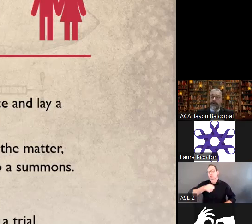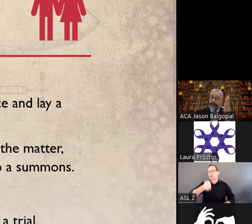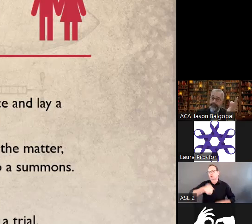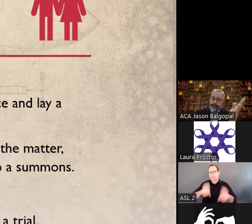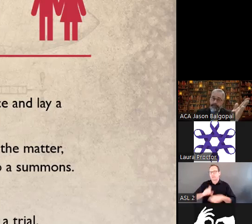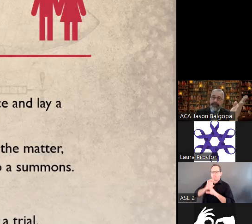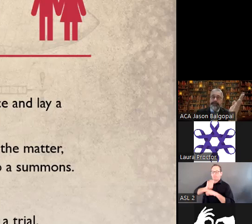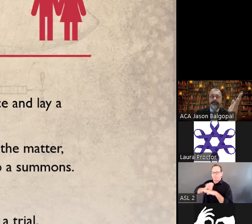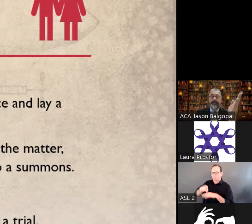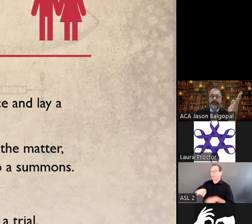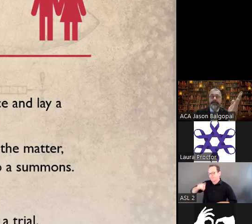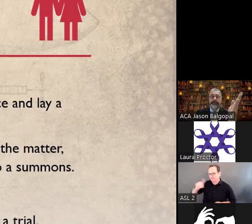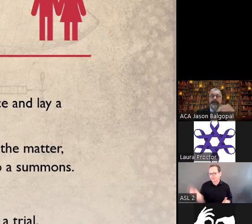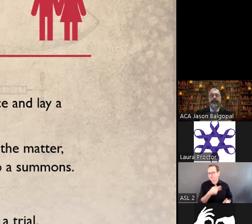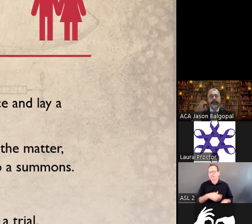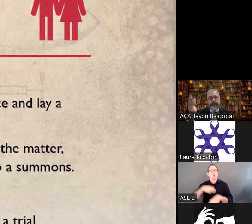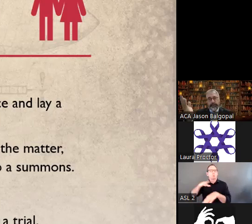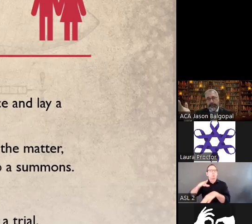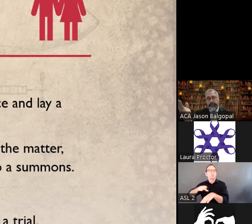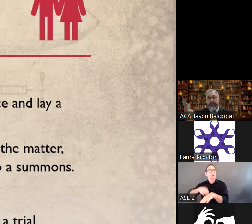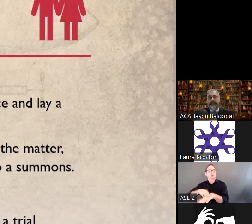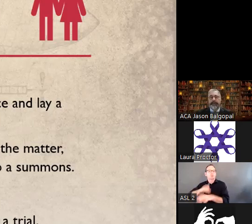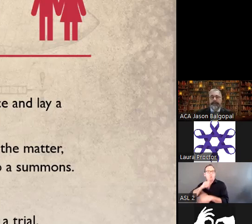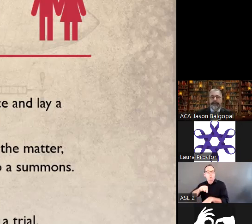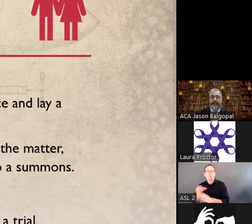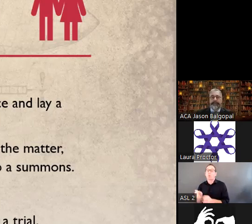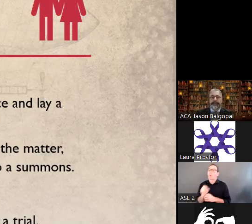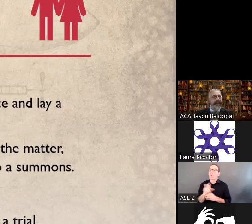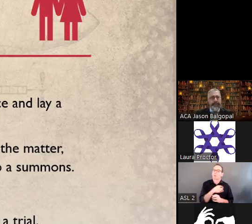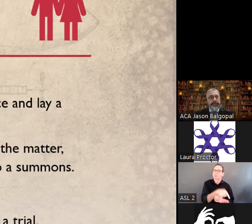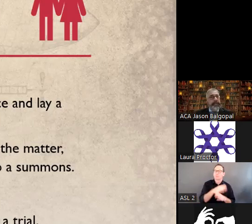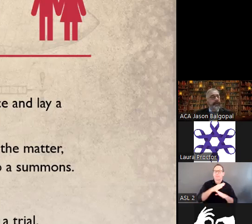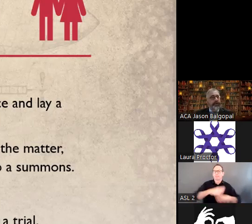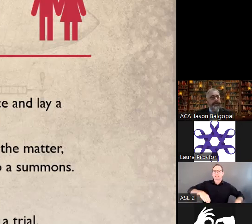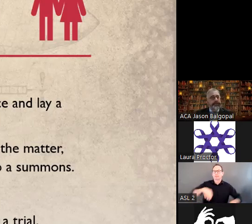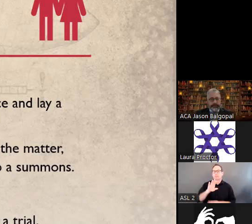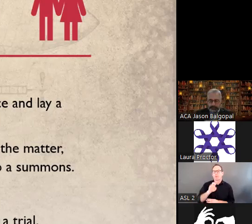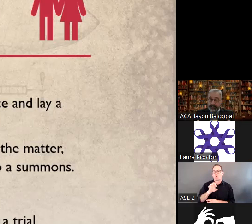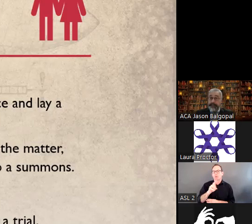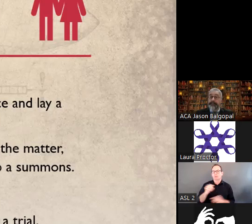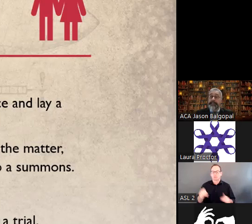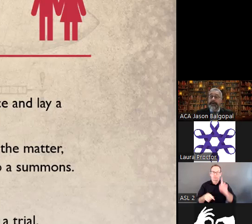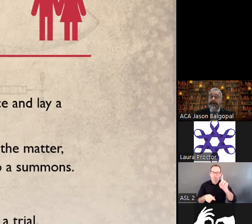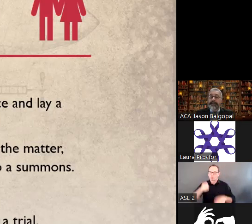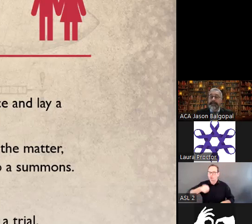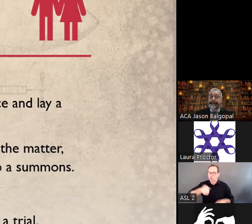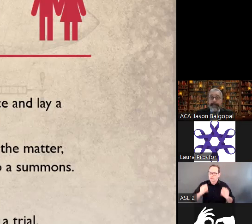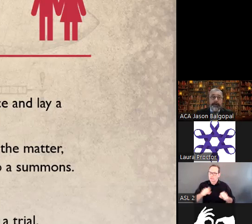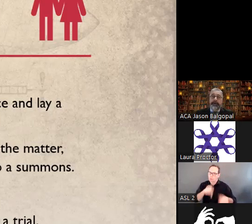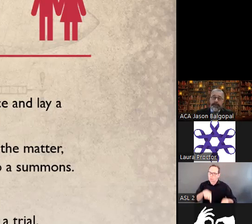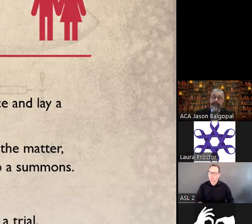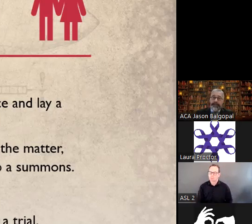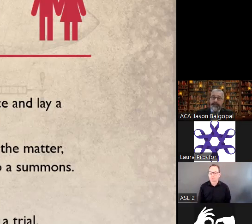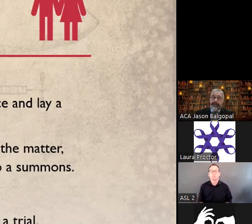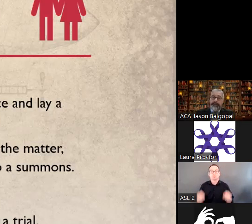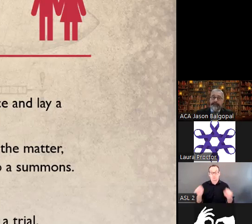enter either a probation order or the peace bond. And those can also, that is the peace bonds, can